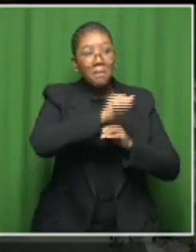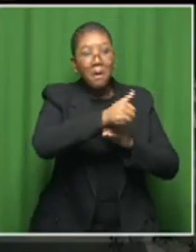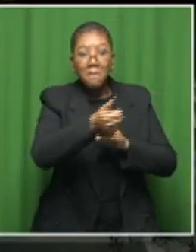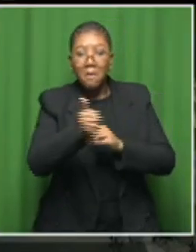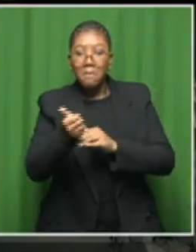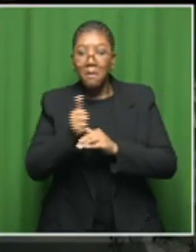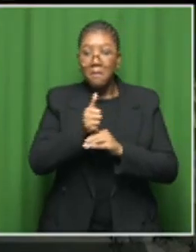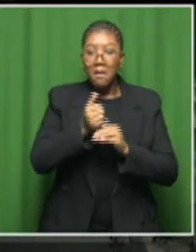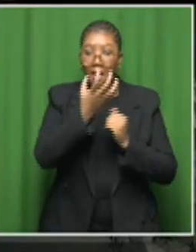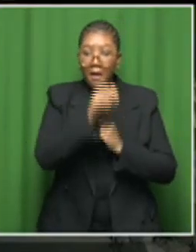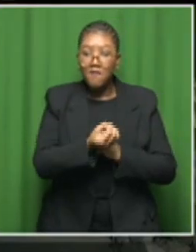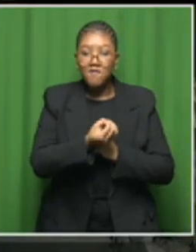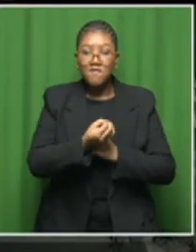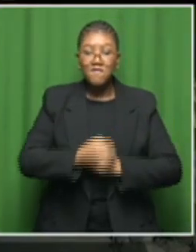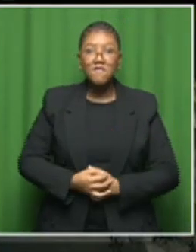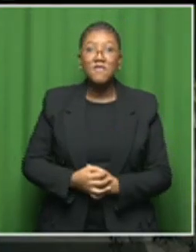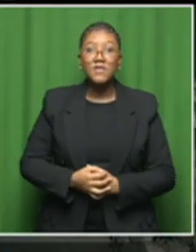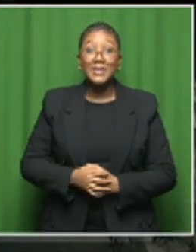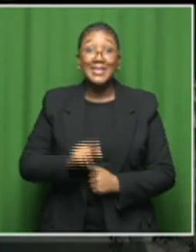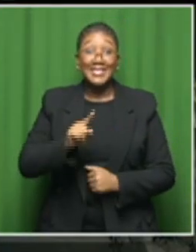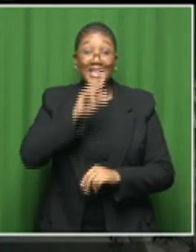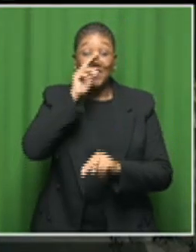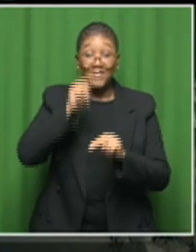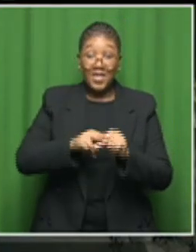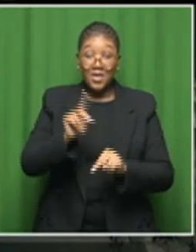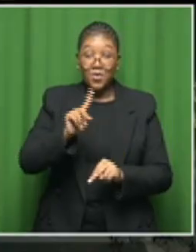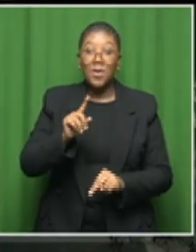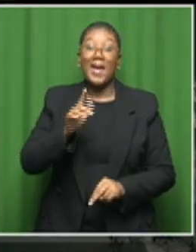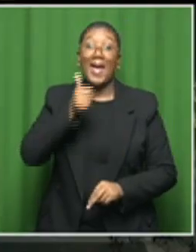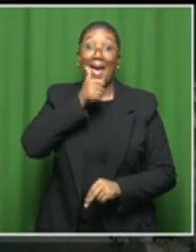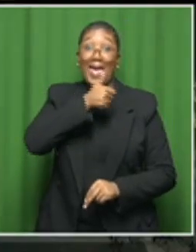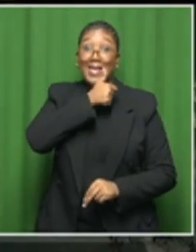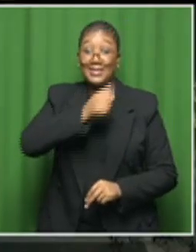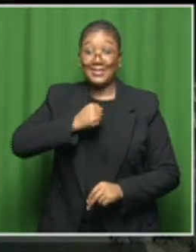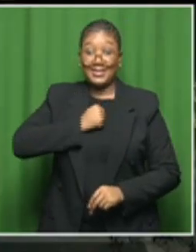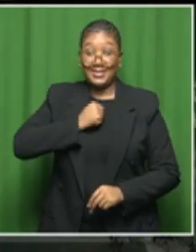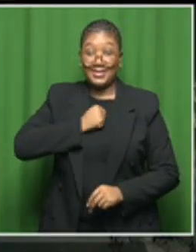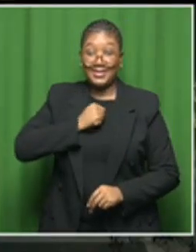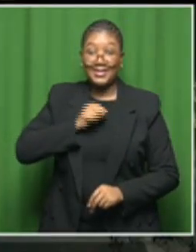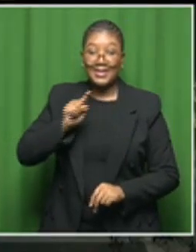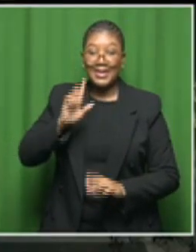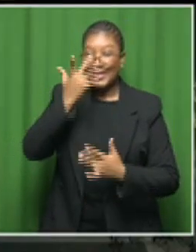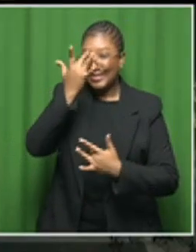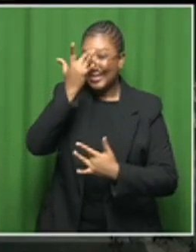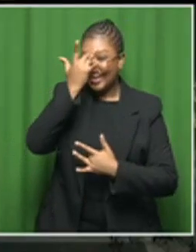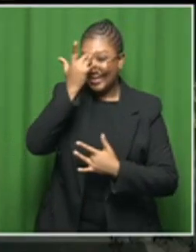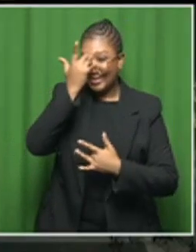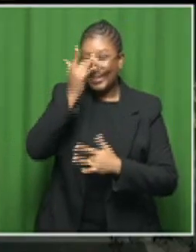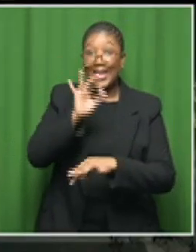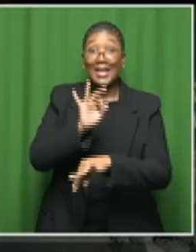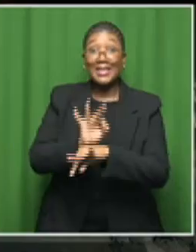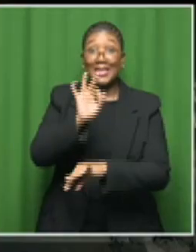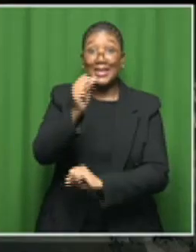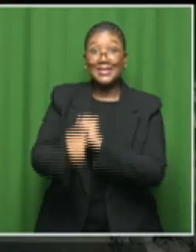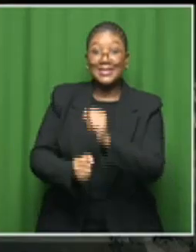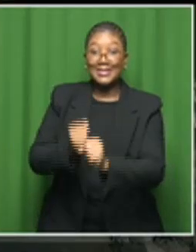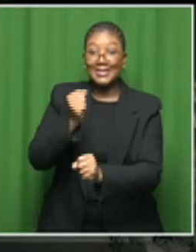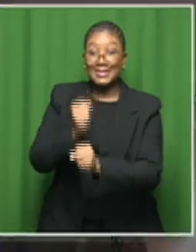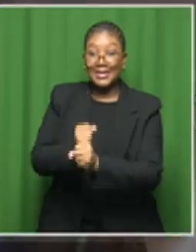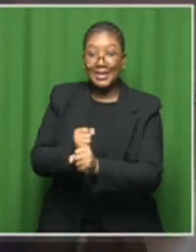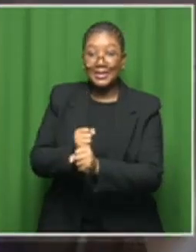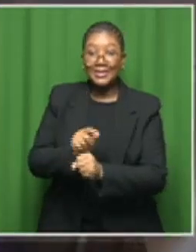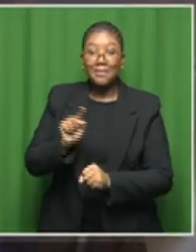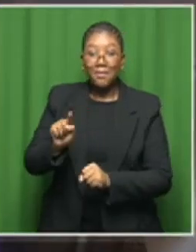Do you know what the funny thing is, Leanne, is my aunt was sick for a good 13 years, but she was